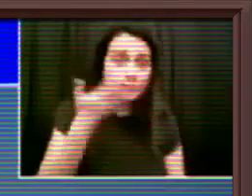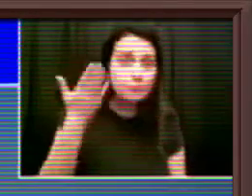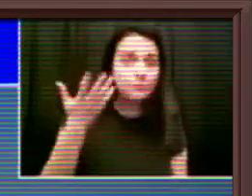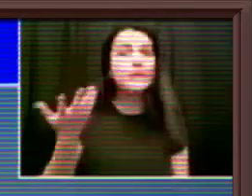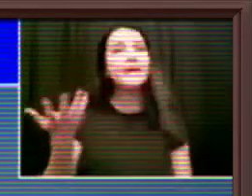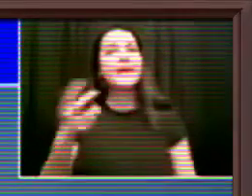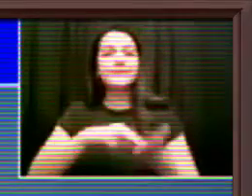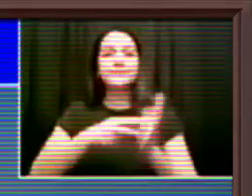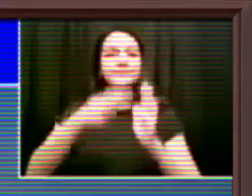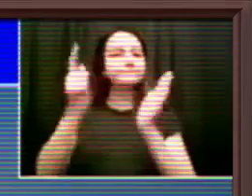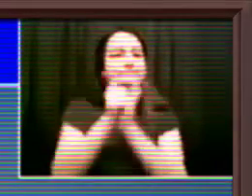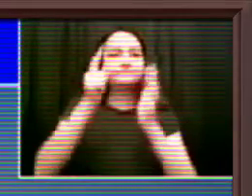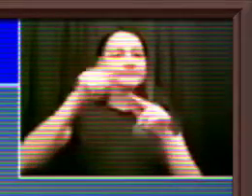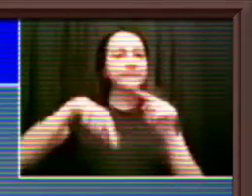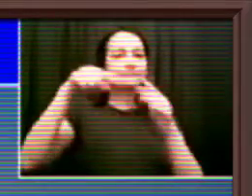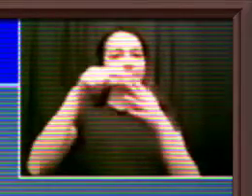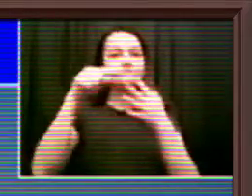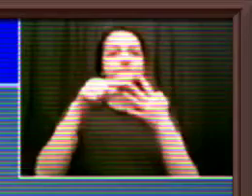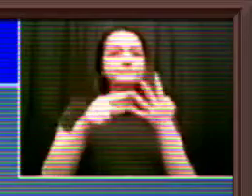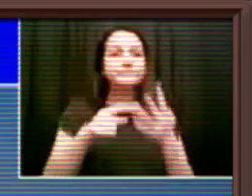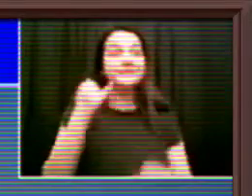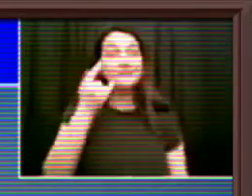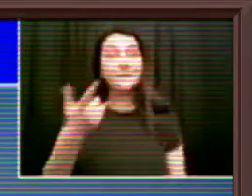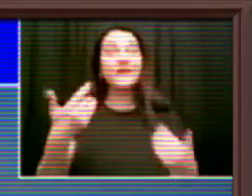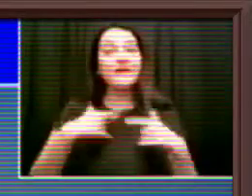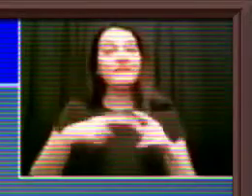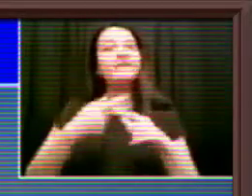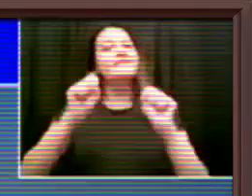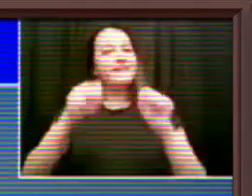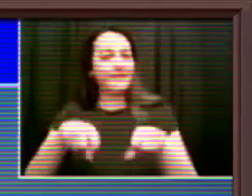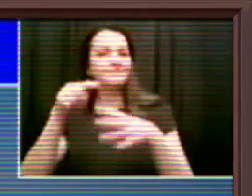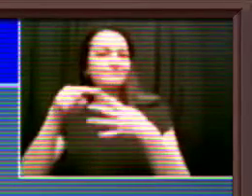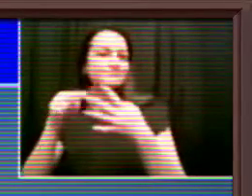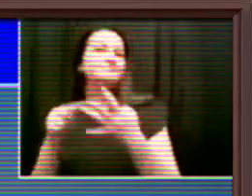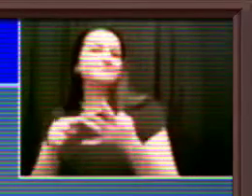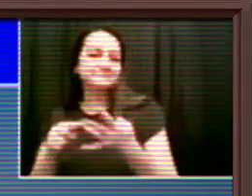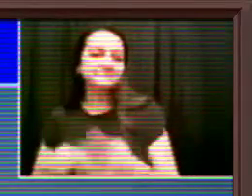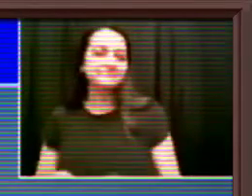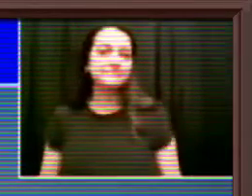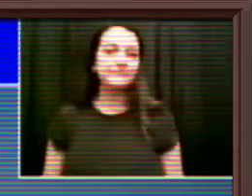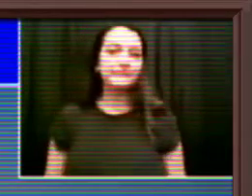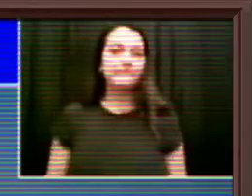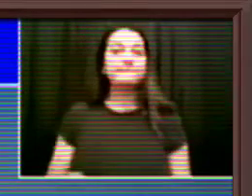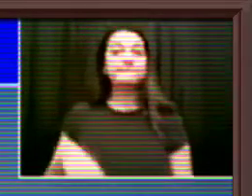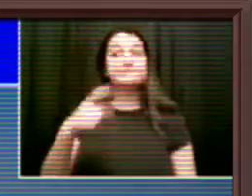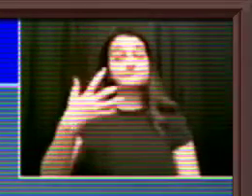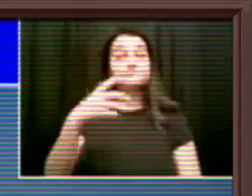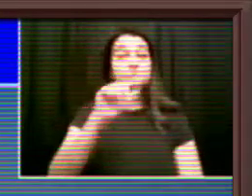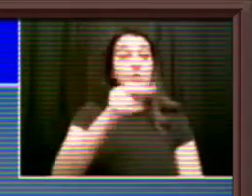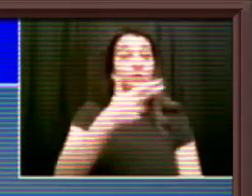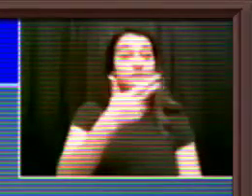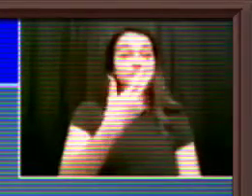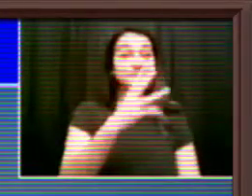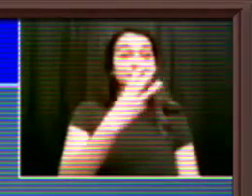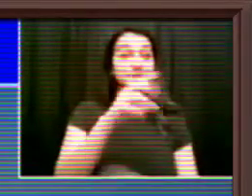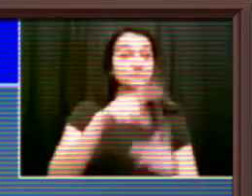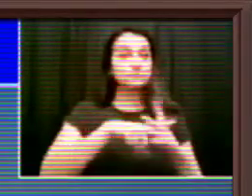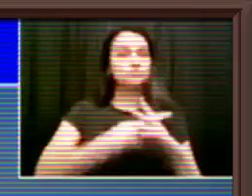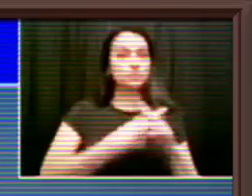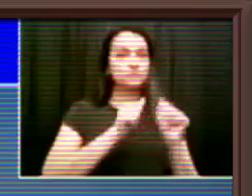But making mandates on private businesses and threatening them, I mean, we already saw last year that all of that was illegal.